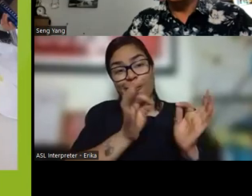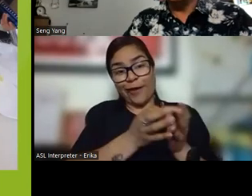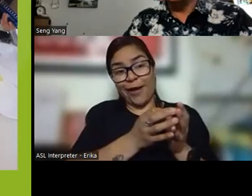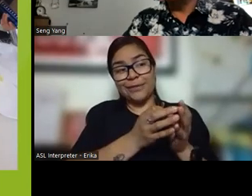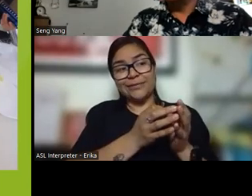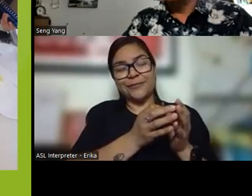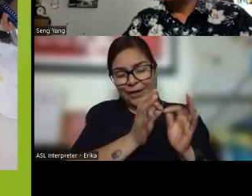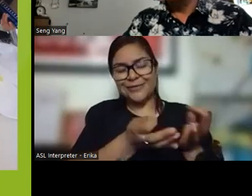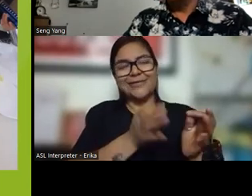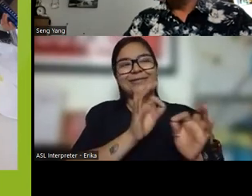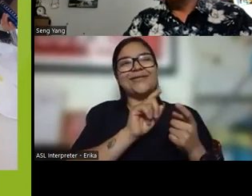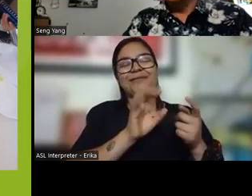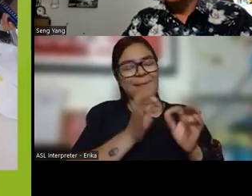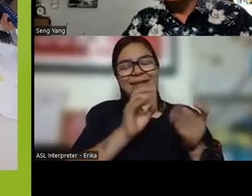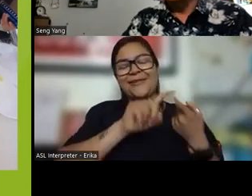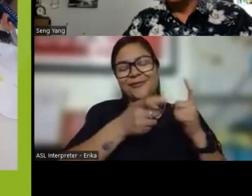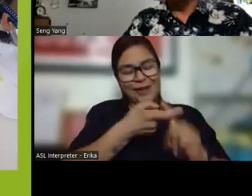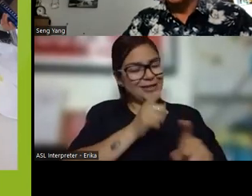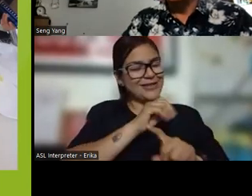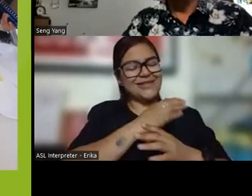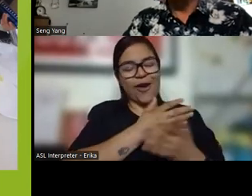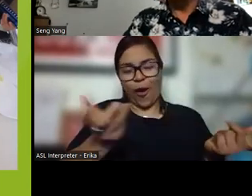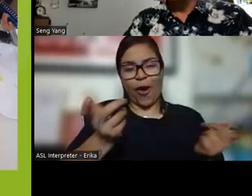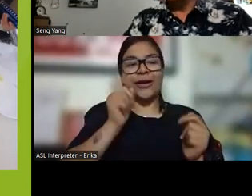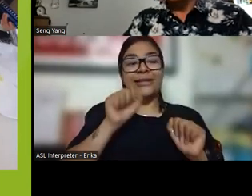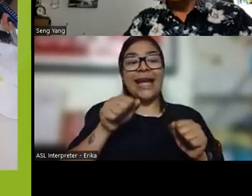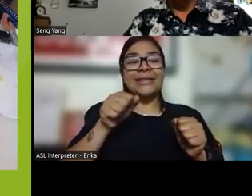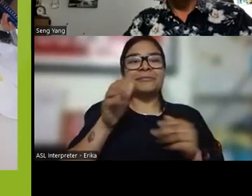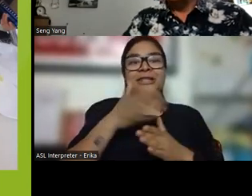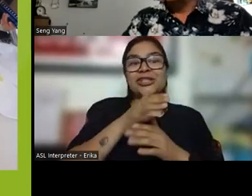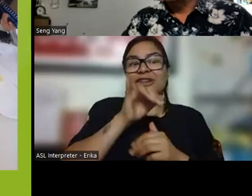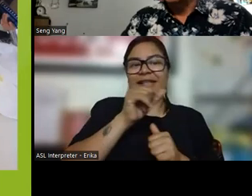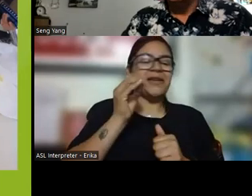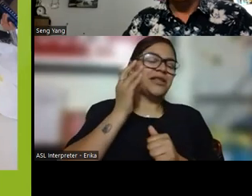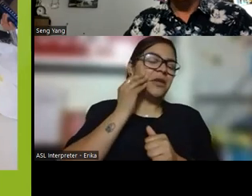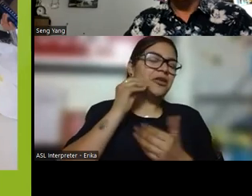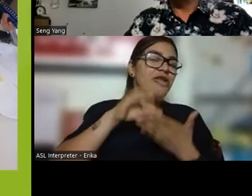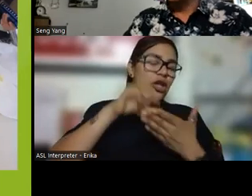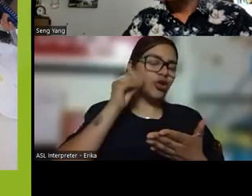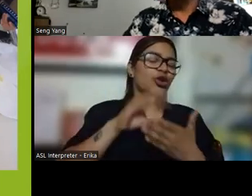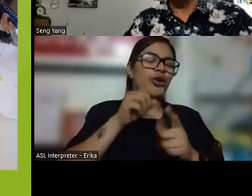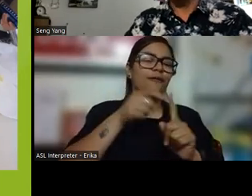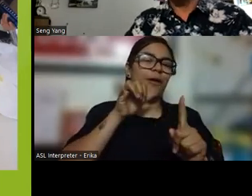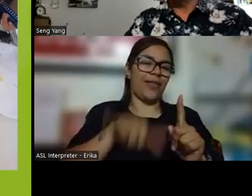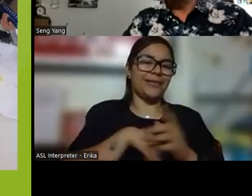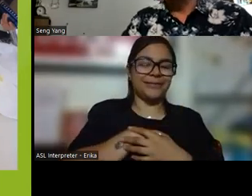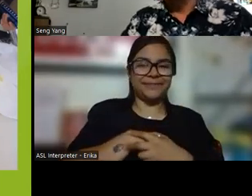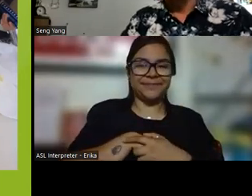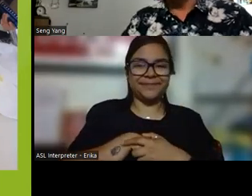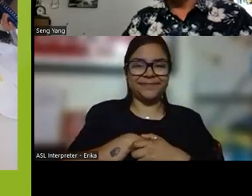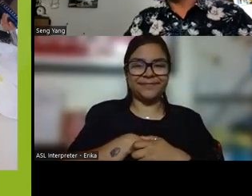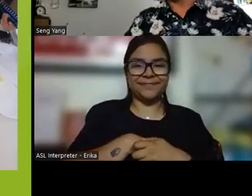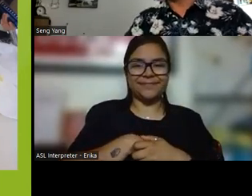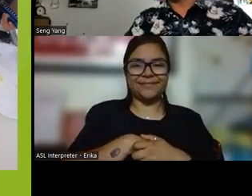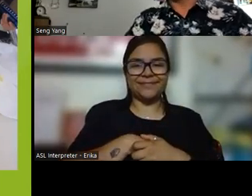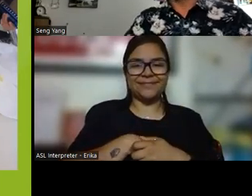do. And at the center, they will be able to handle an activity when we either take they paint the turkey, and then we either take